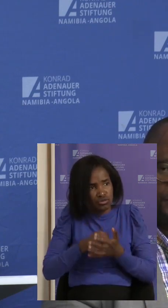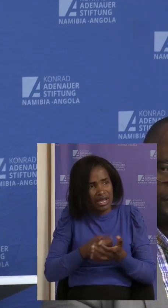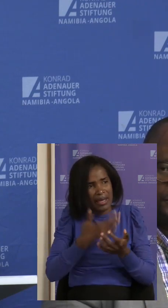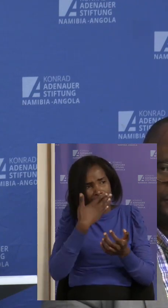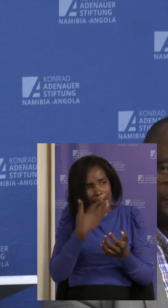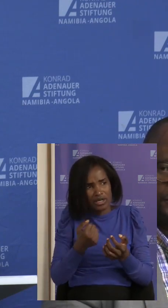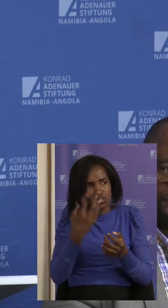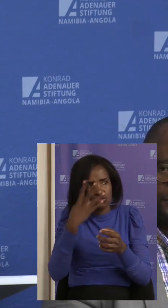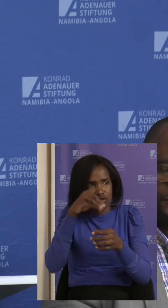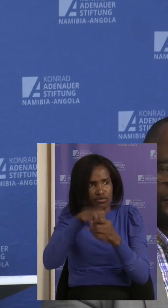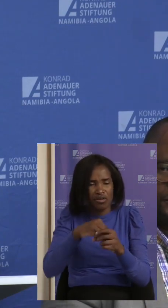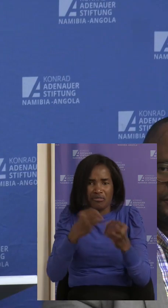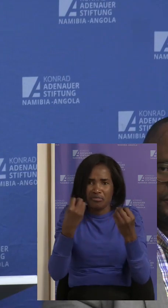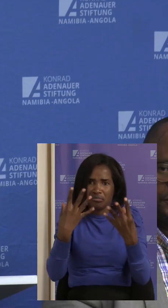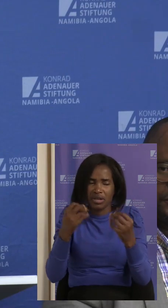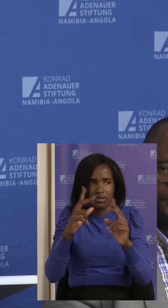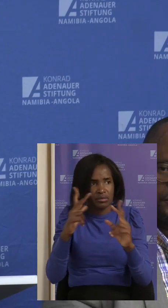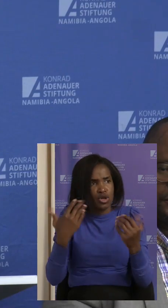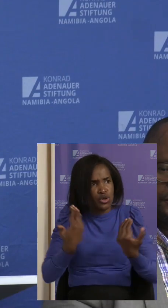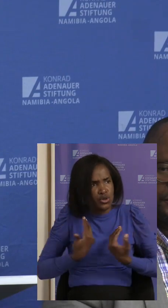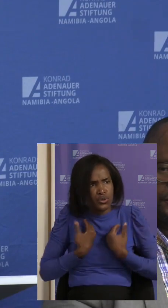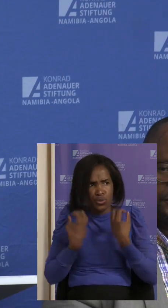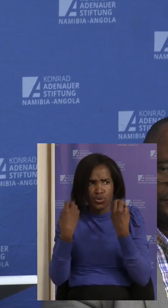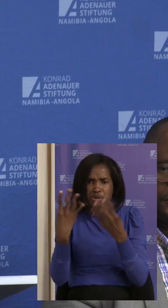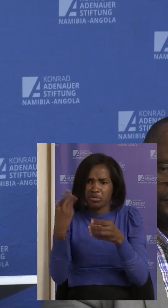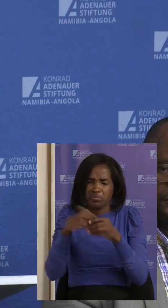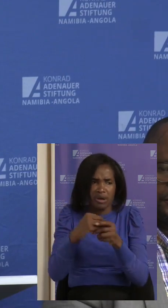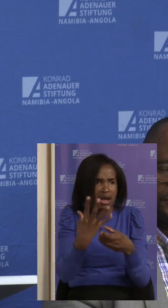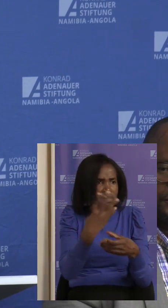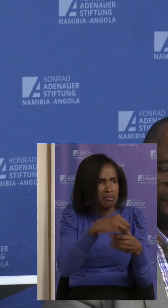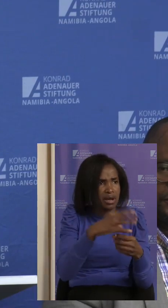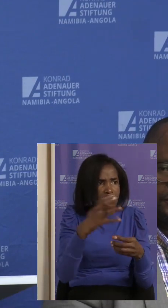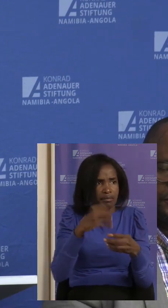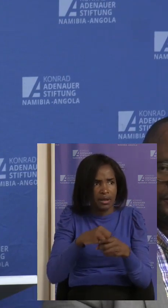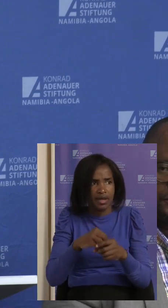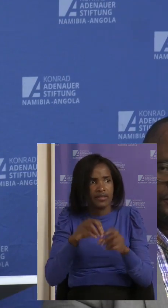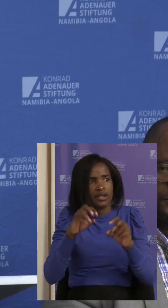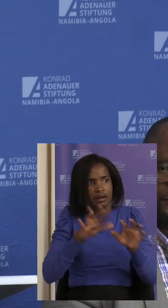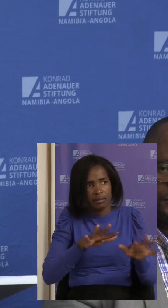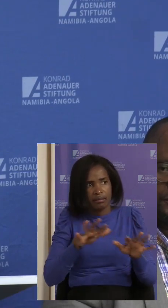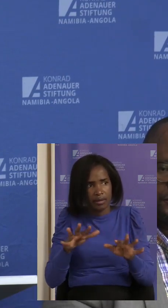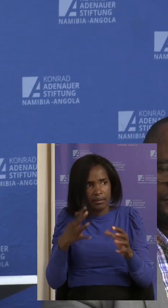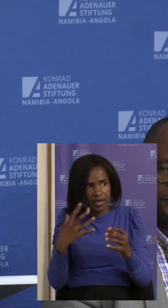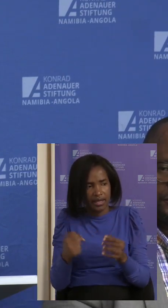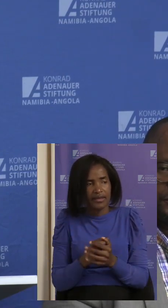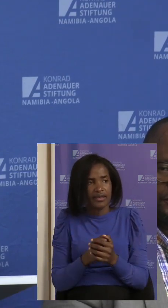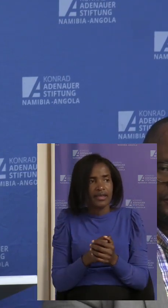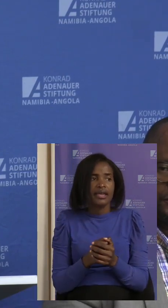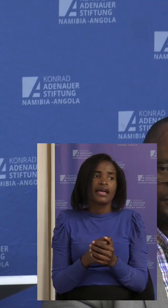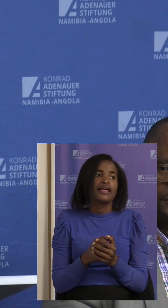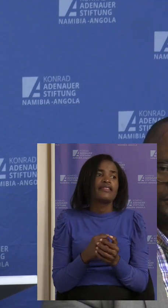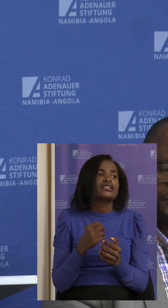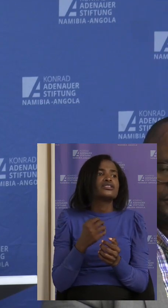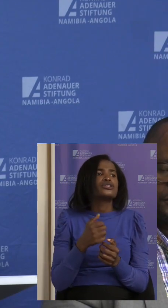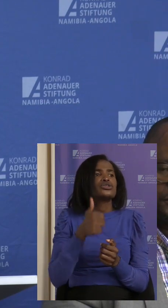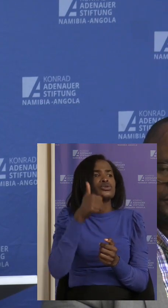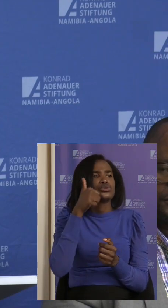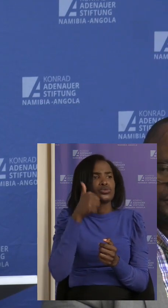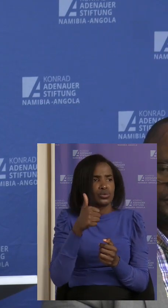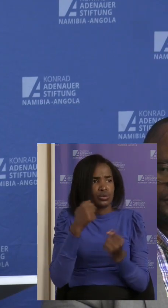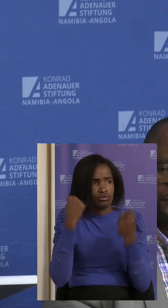involve as many people, as many young people that are affected. And that's also really the beauty of NANSO, that it's a